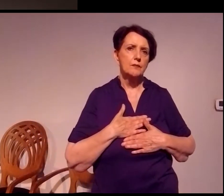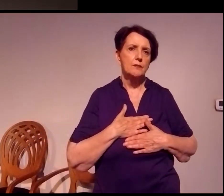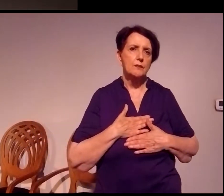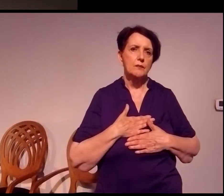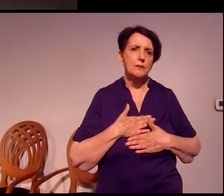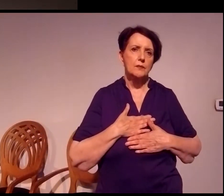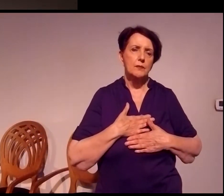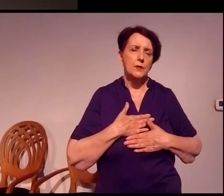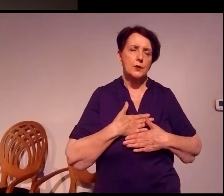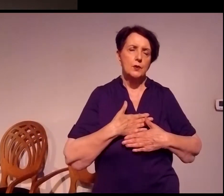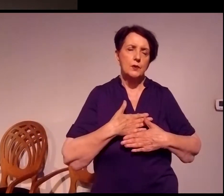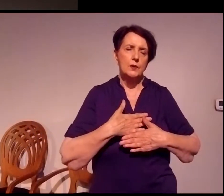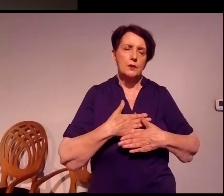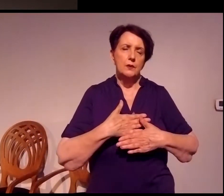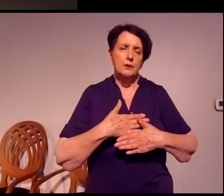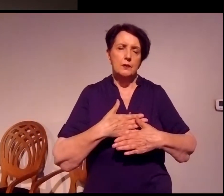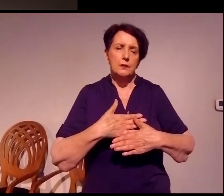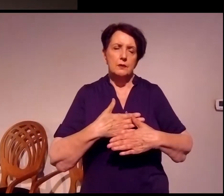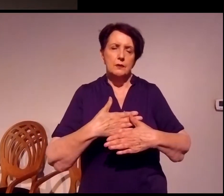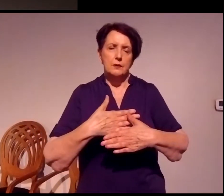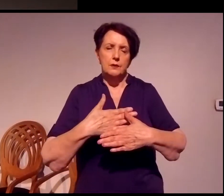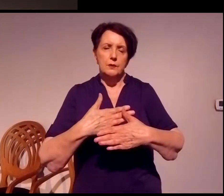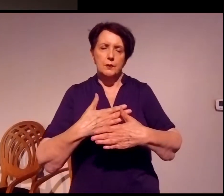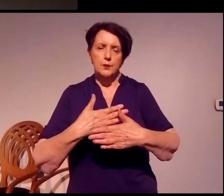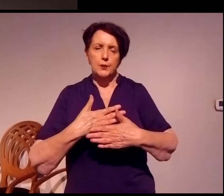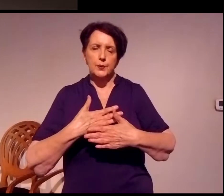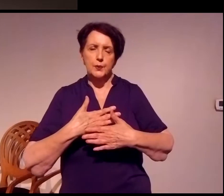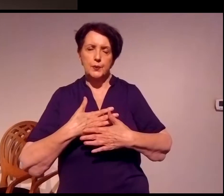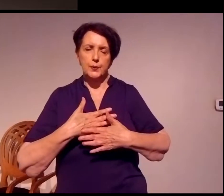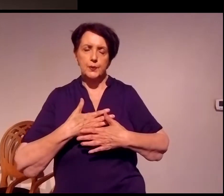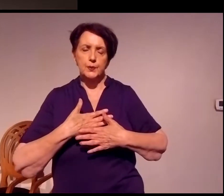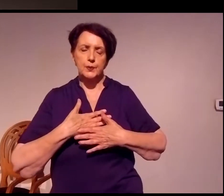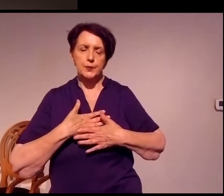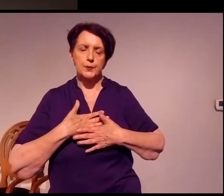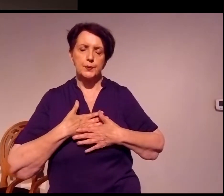Slowly breathe in and exhale.